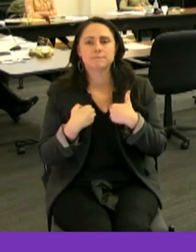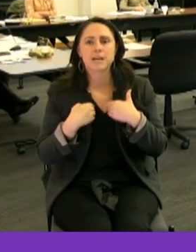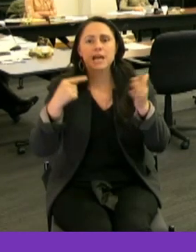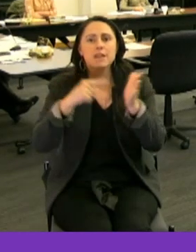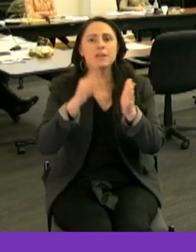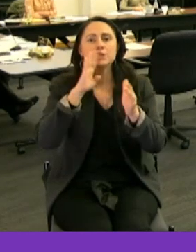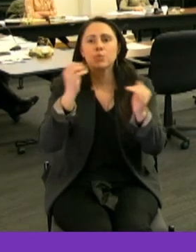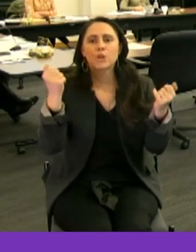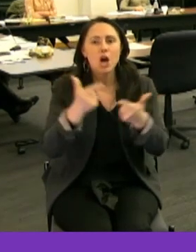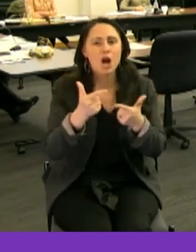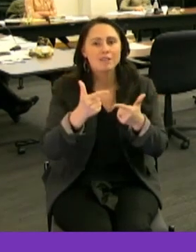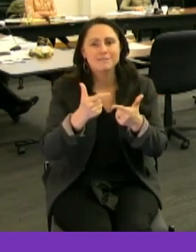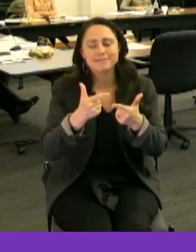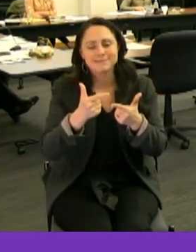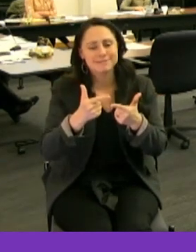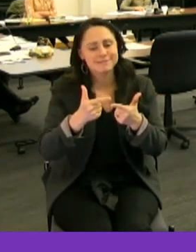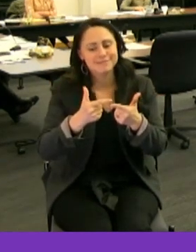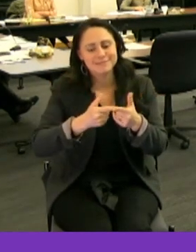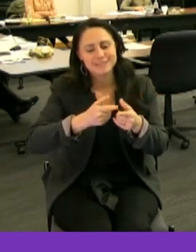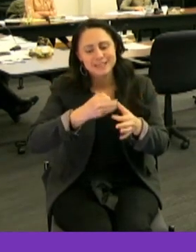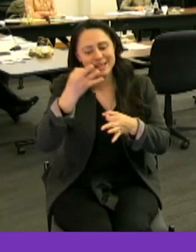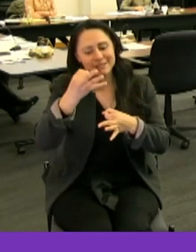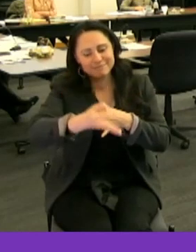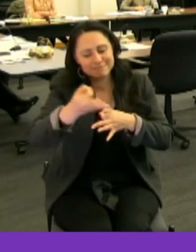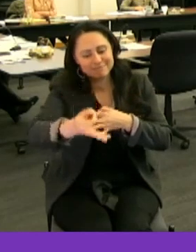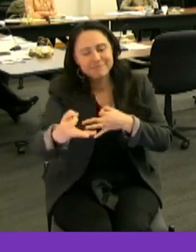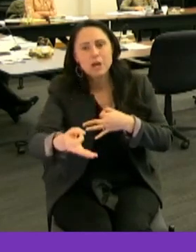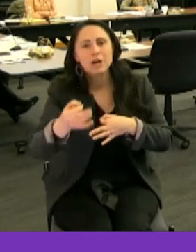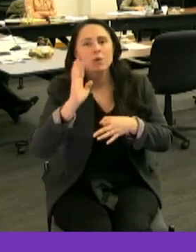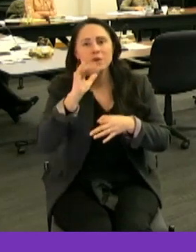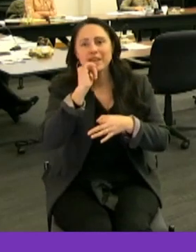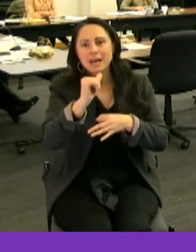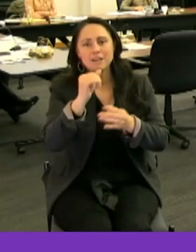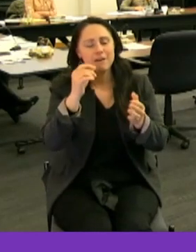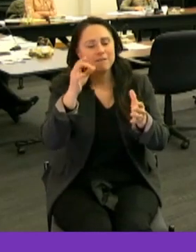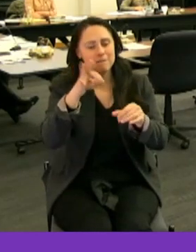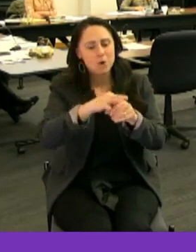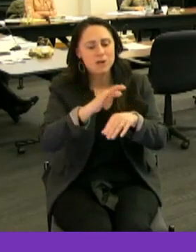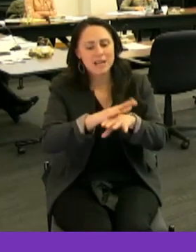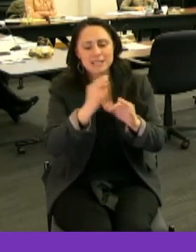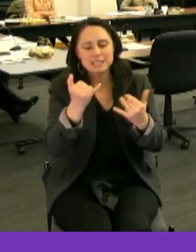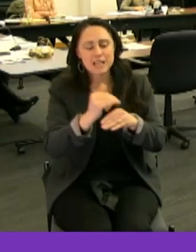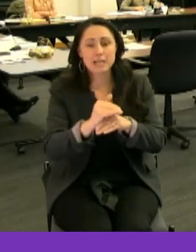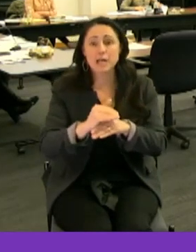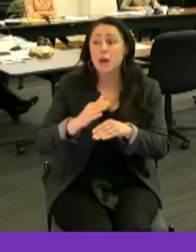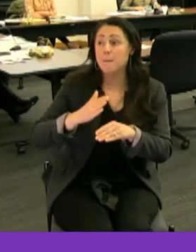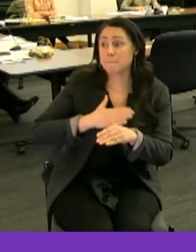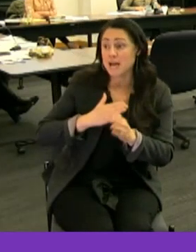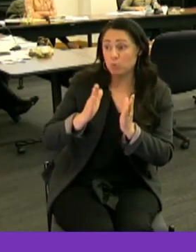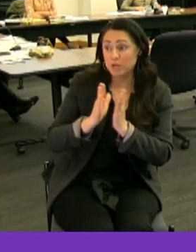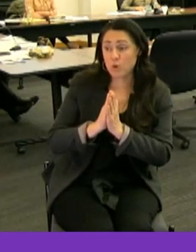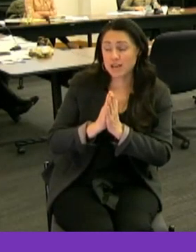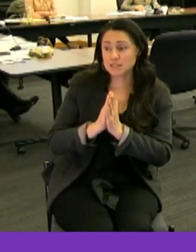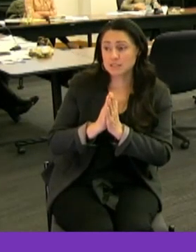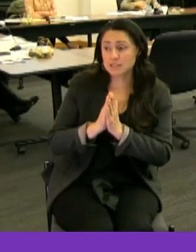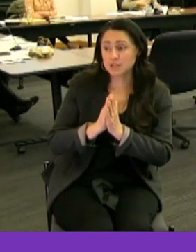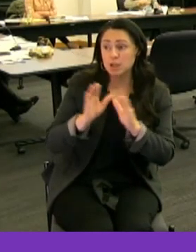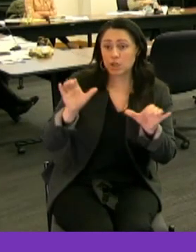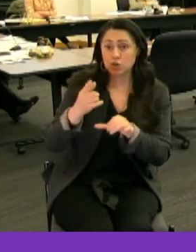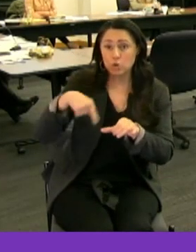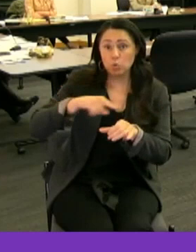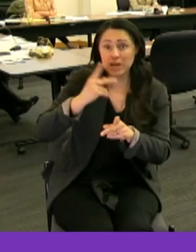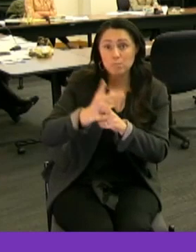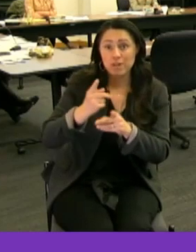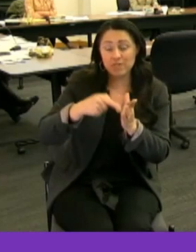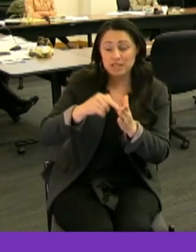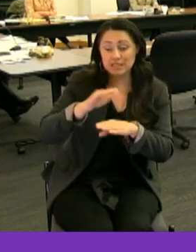this will all continue, but it's not going to be tonight. So my request is, do we place this